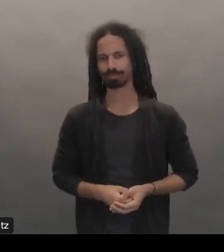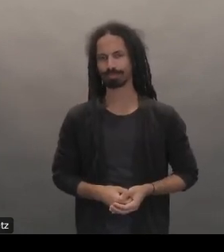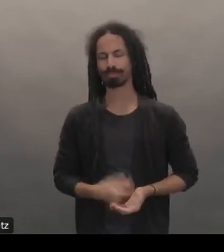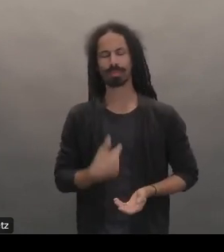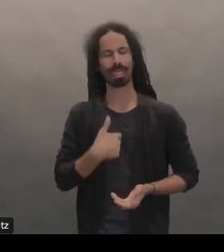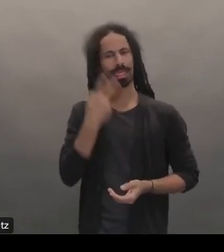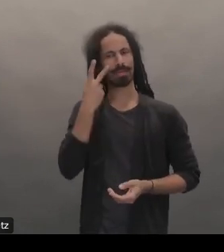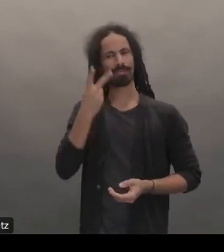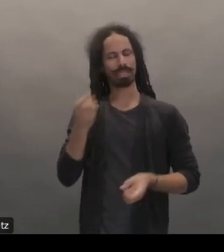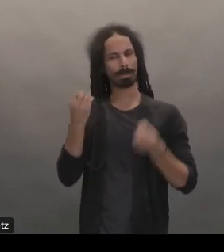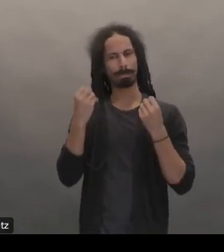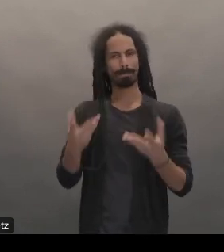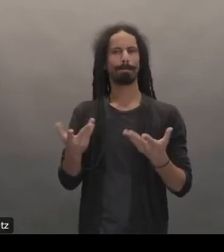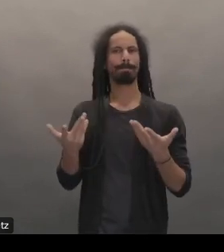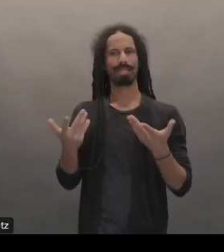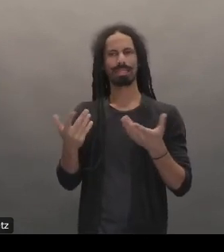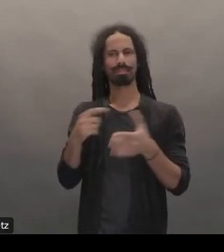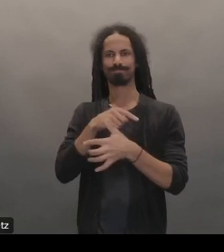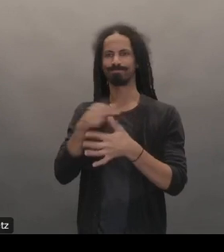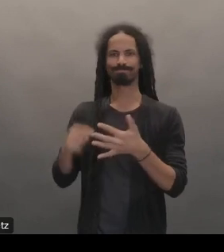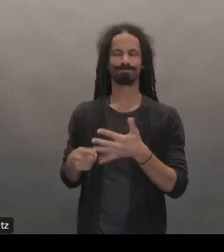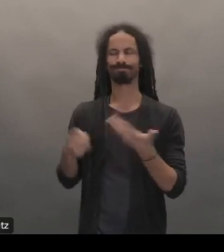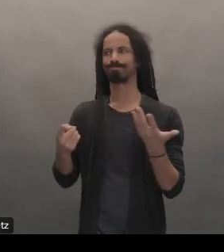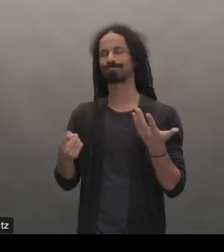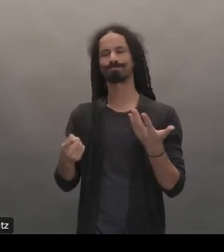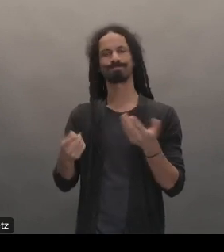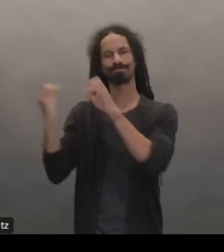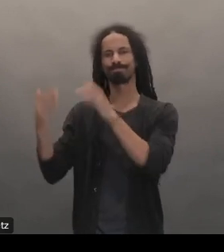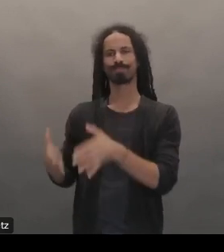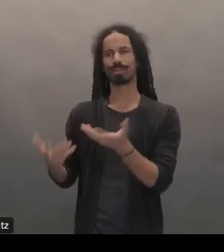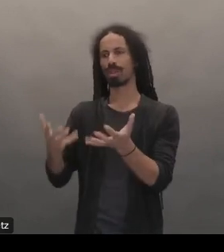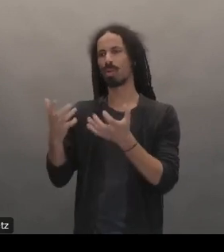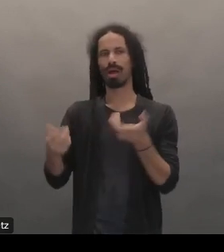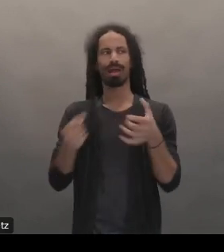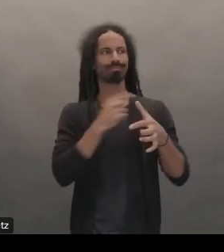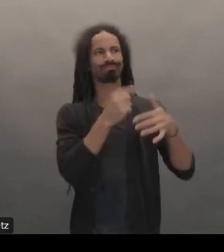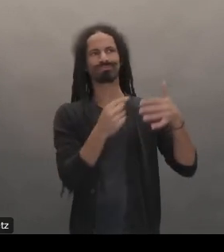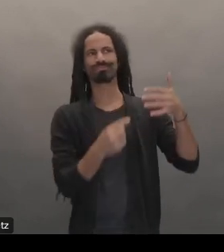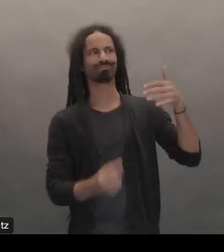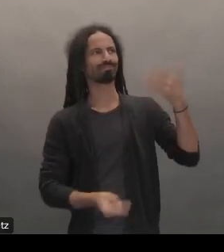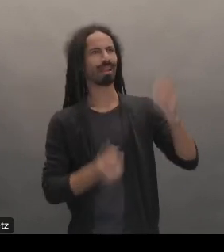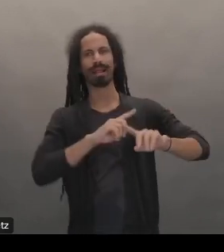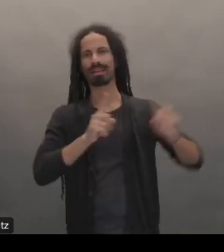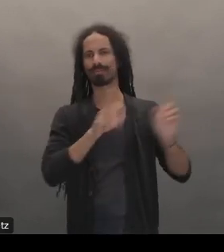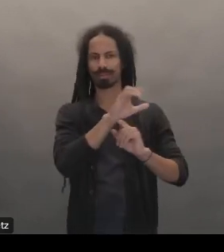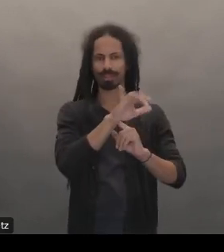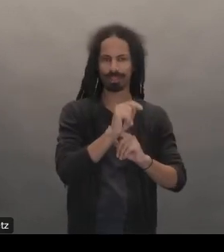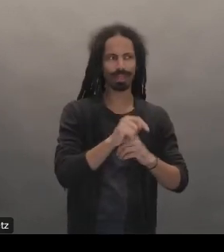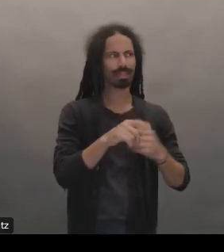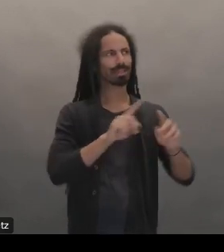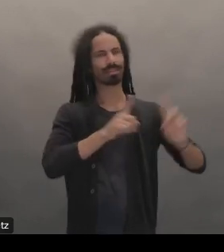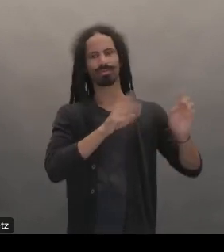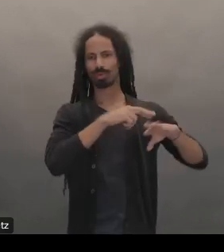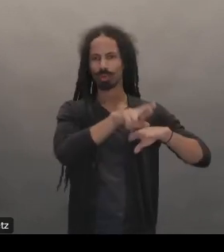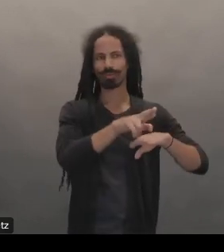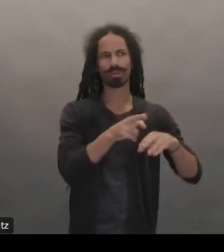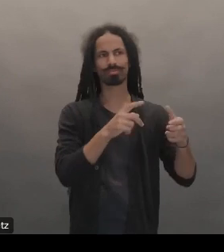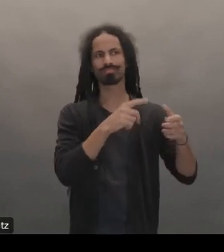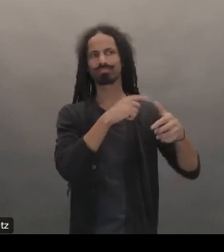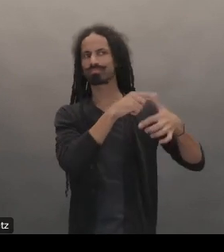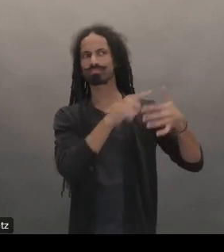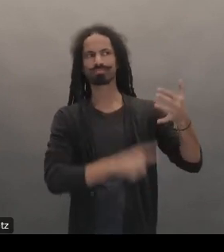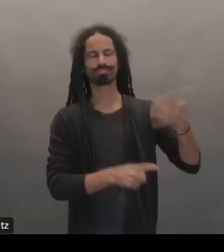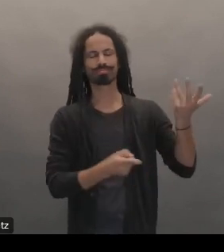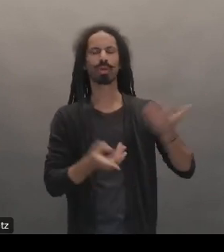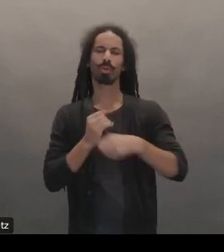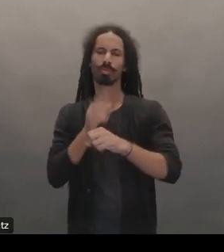wanting even different citations differently or certain formatting things differently. So you really have to pay attention, of course, to your instructions